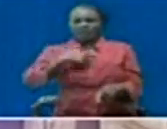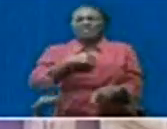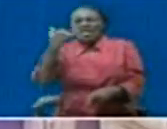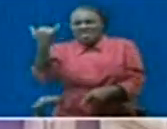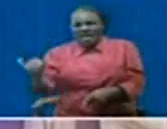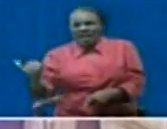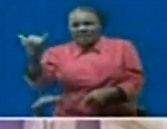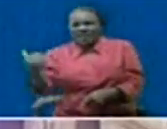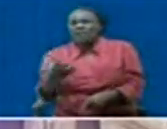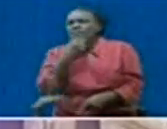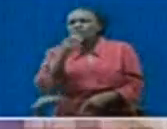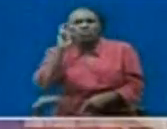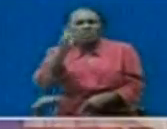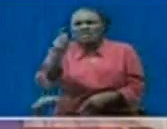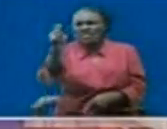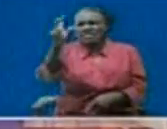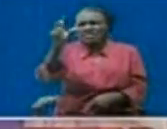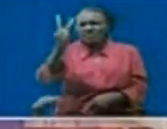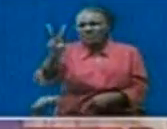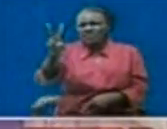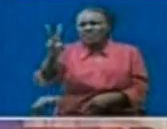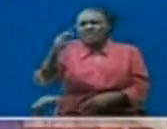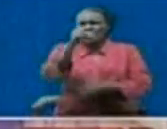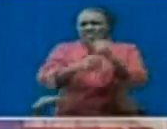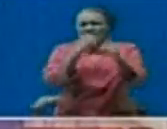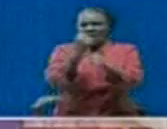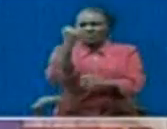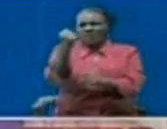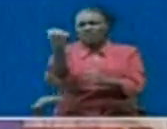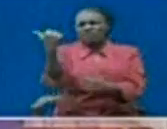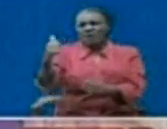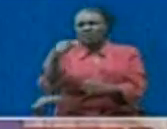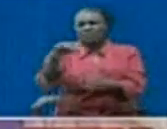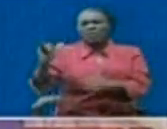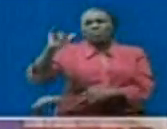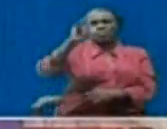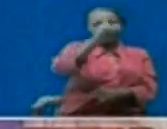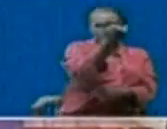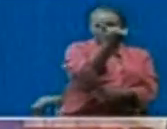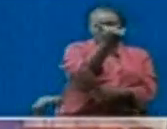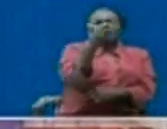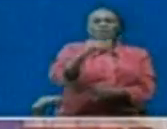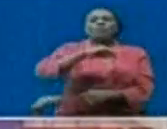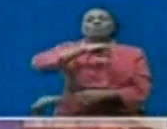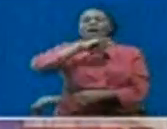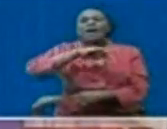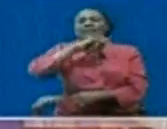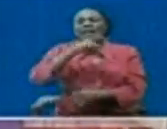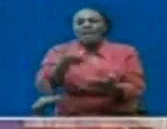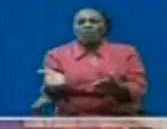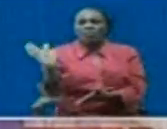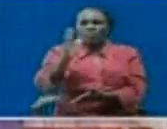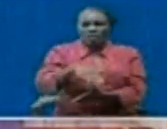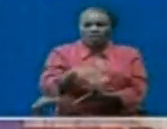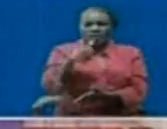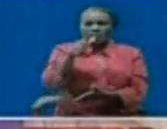who we haven't seen on Kenyan television for more than 5 years because he had to flee the country, now lives in Uganda. He's